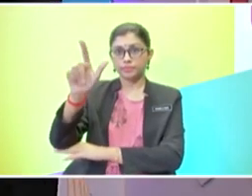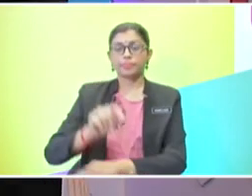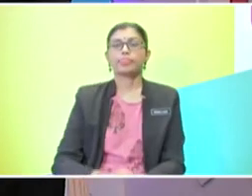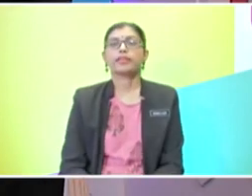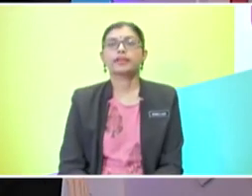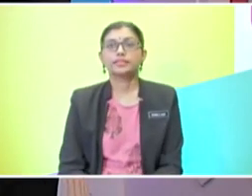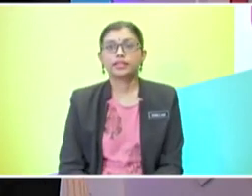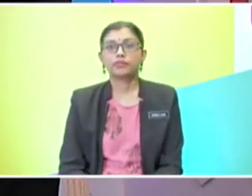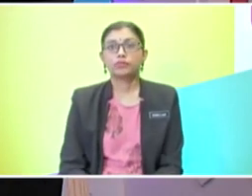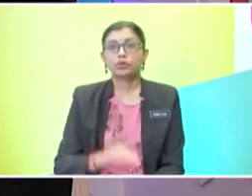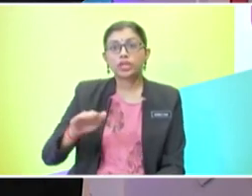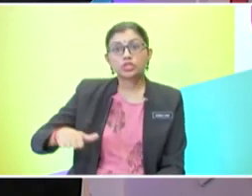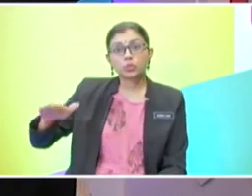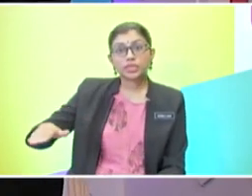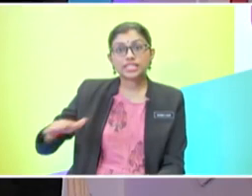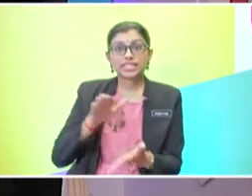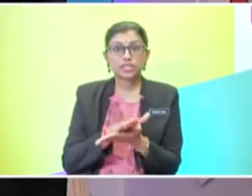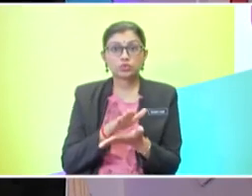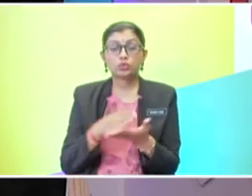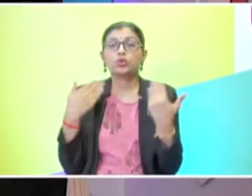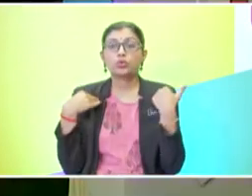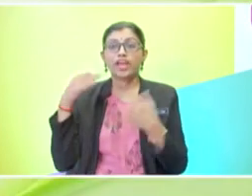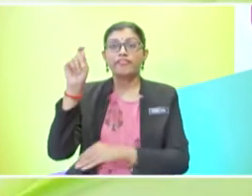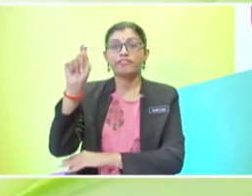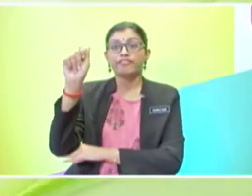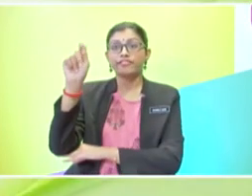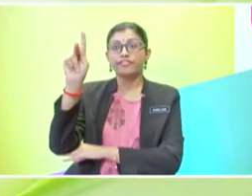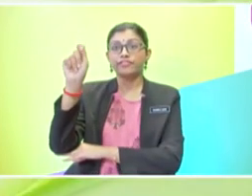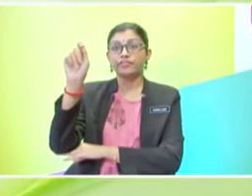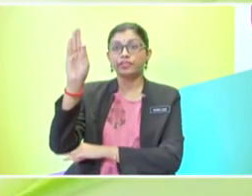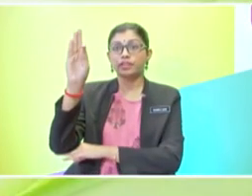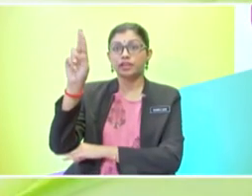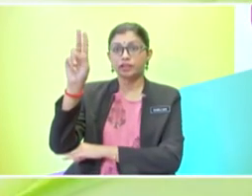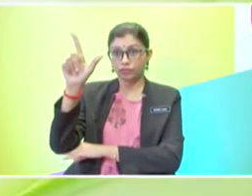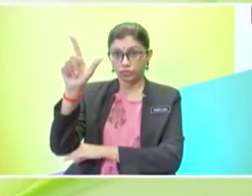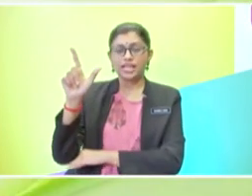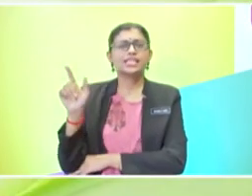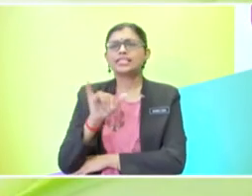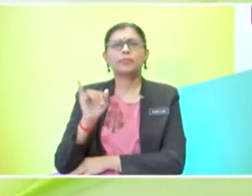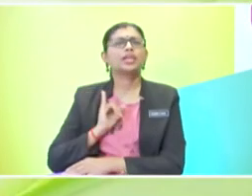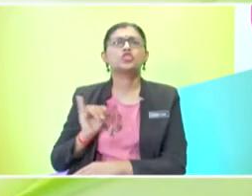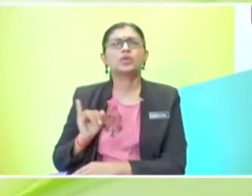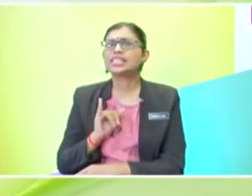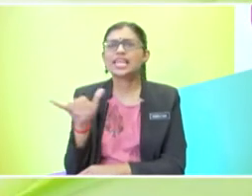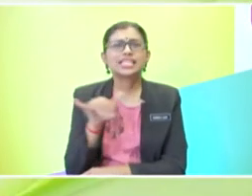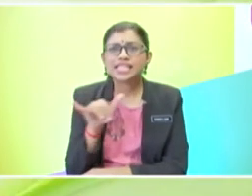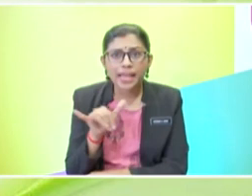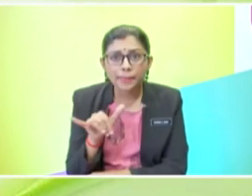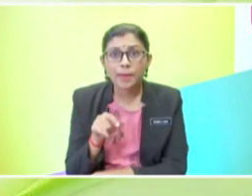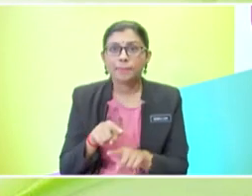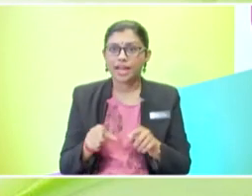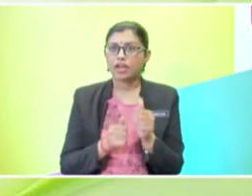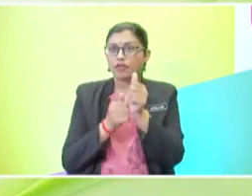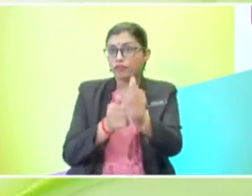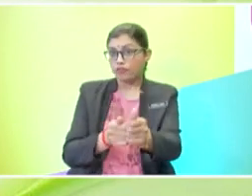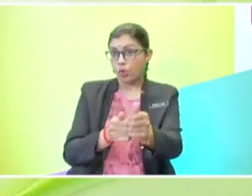is takaful? It's also an insurance coverage based on Sharia principle. Okay, that's why I say in Malaysia, we have takaful.